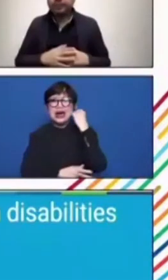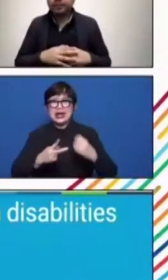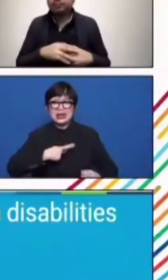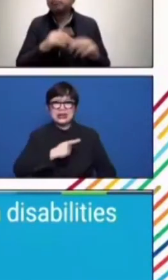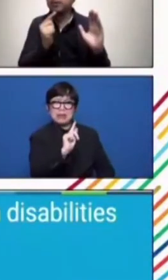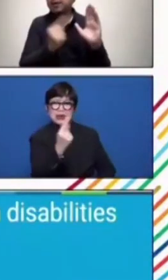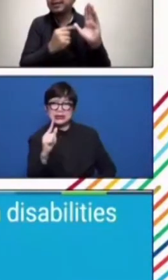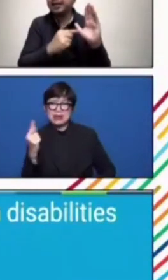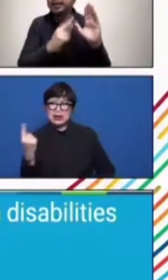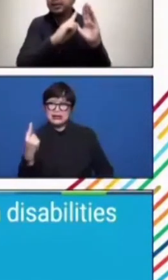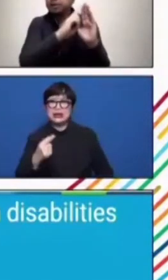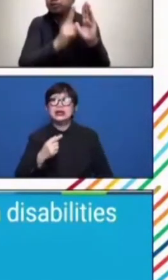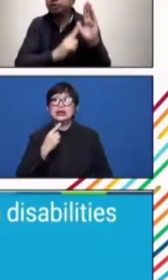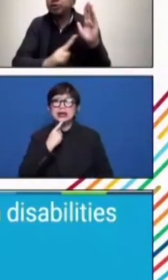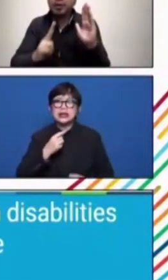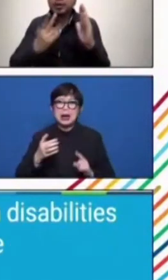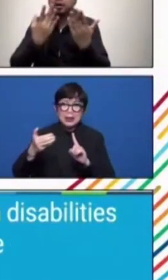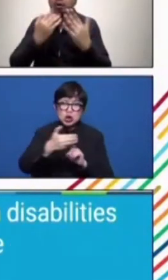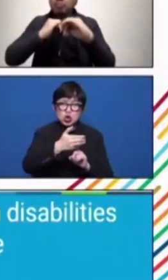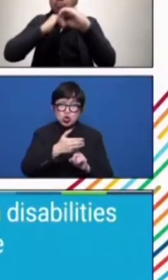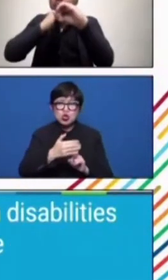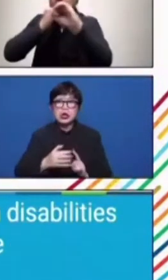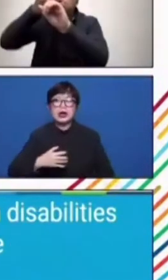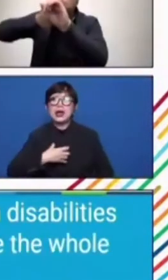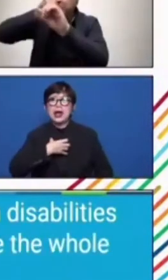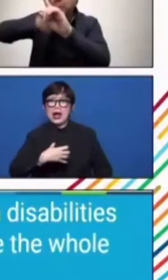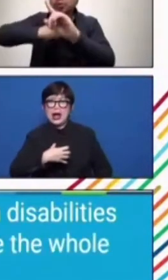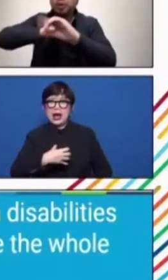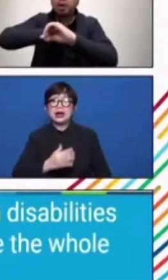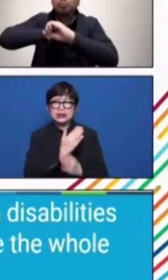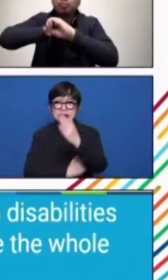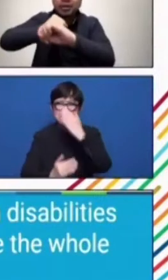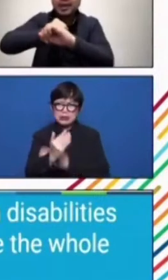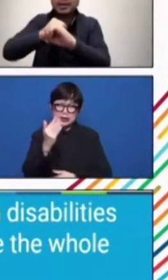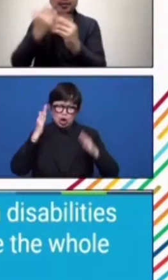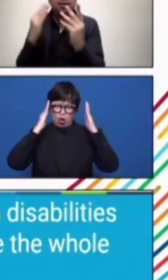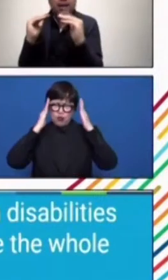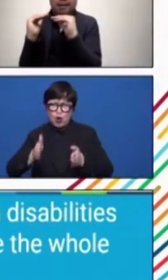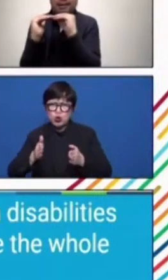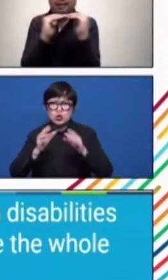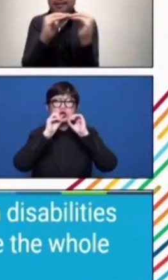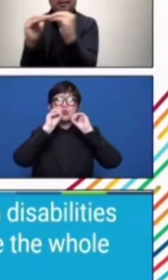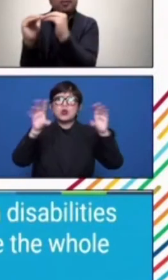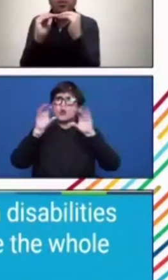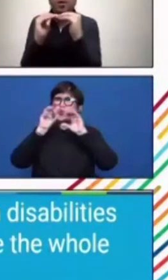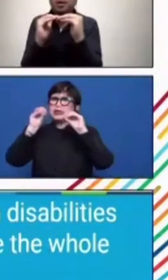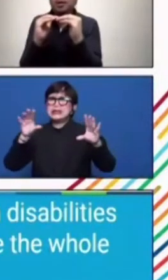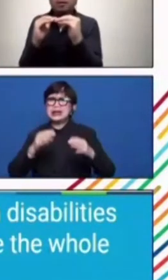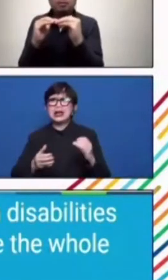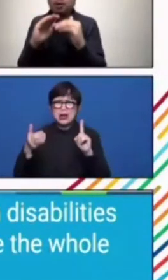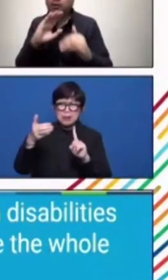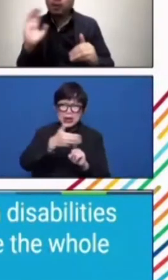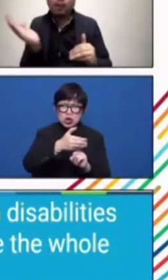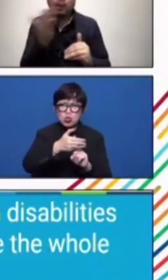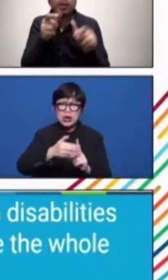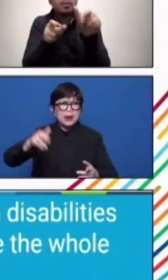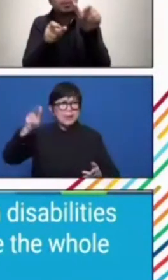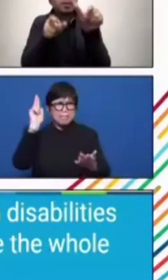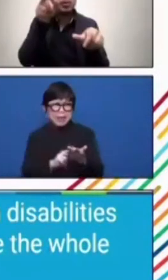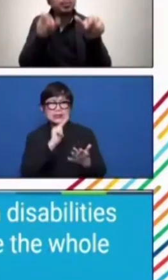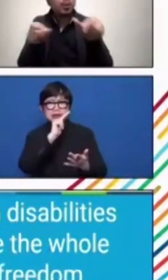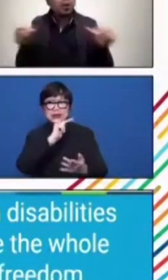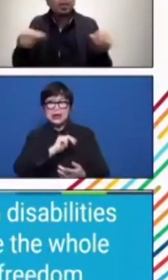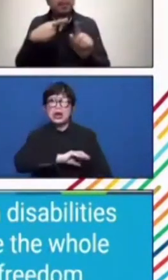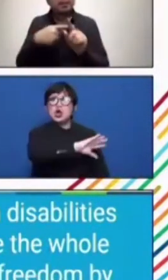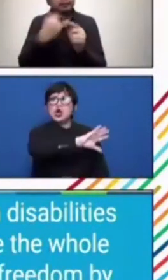protect and ensure the whole an equal enjoyment of all human rights and fundamental Freedom by